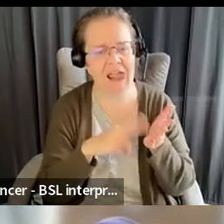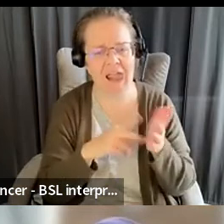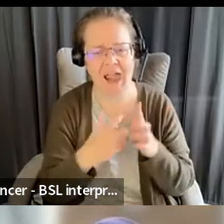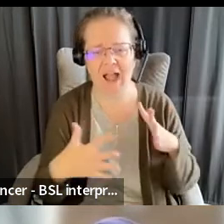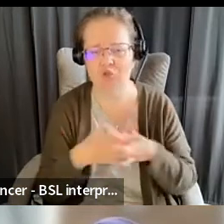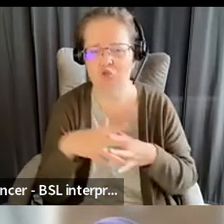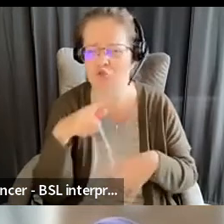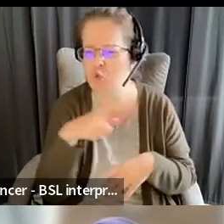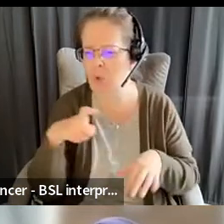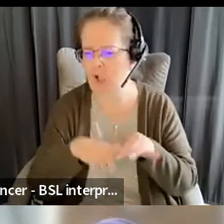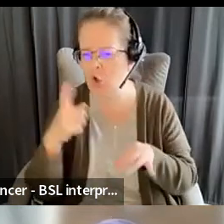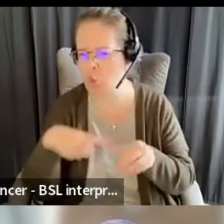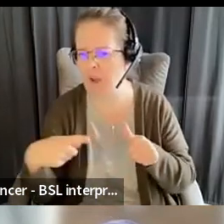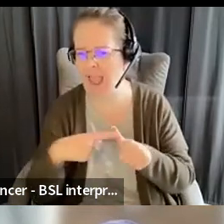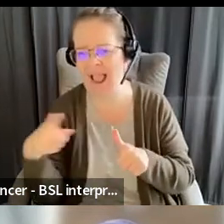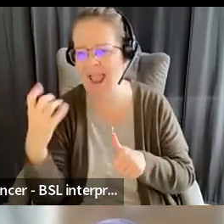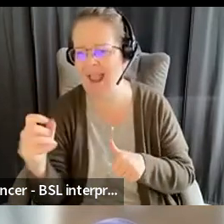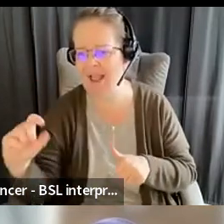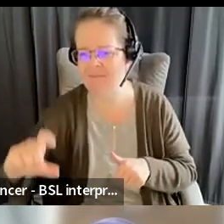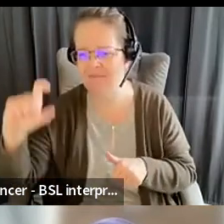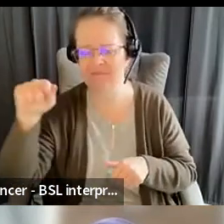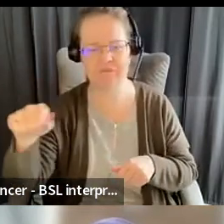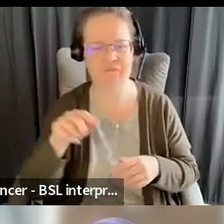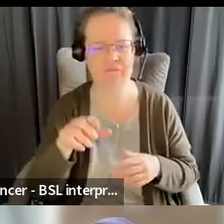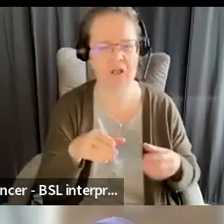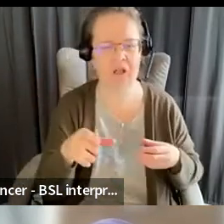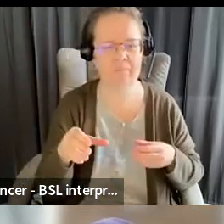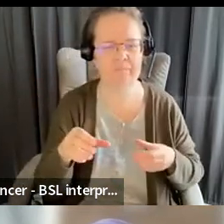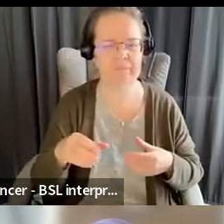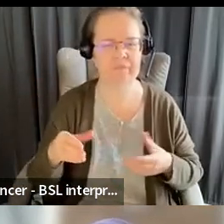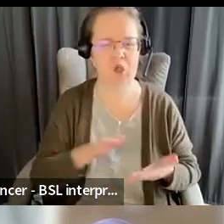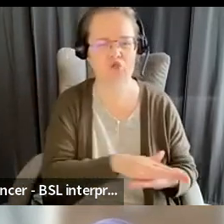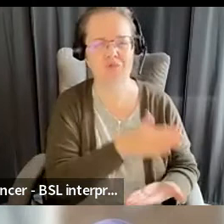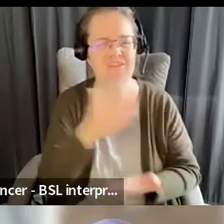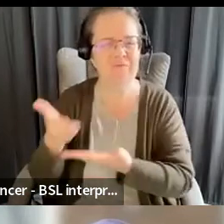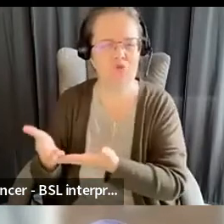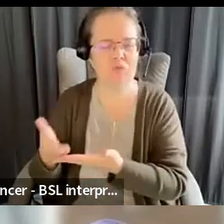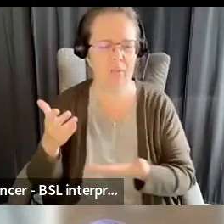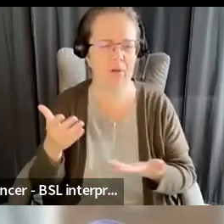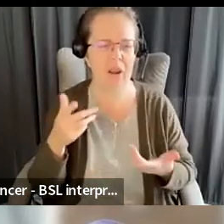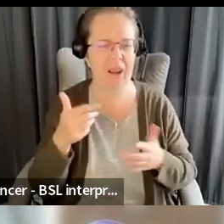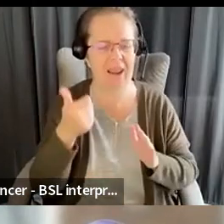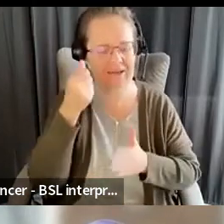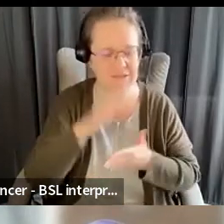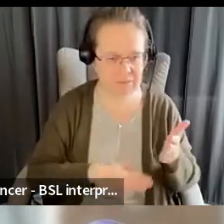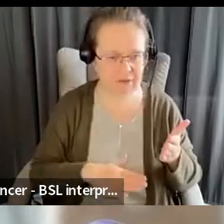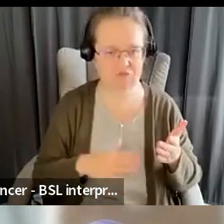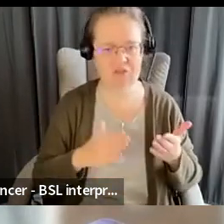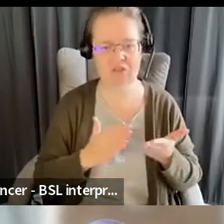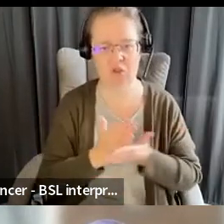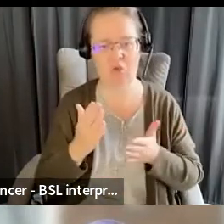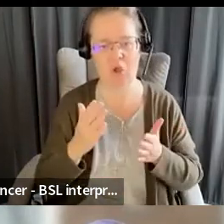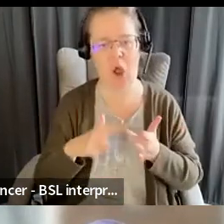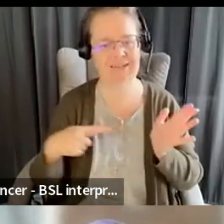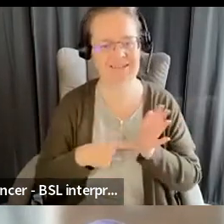the Q&A talking about transferable experience, having IT experience. It'd be really good if you can talk a little